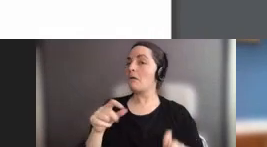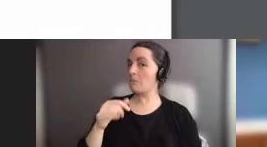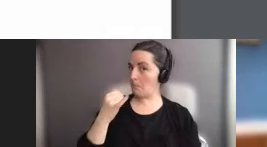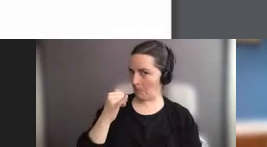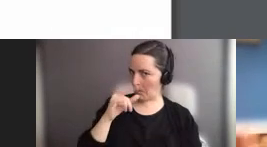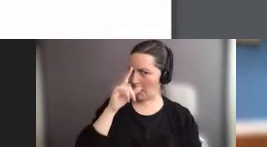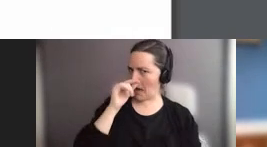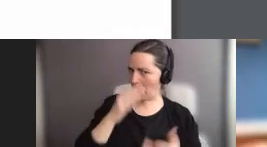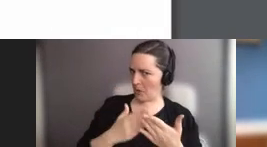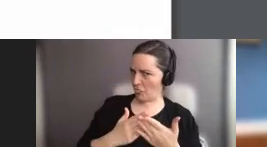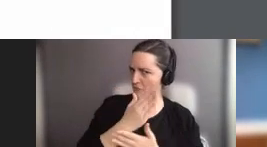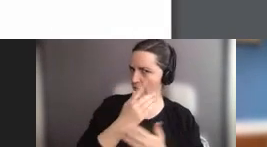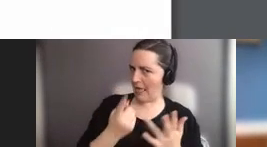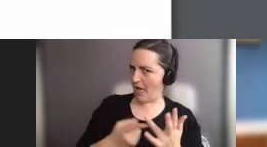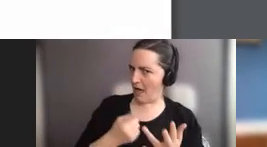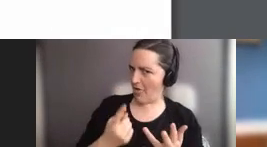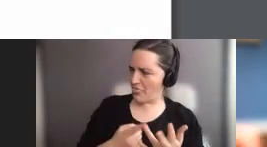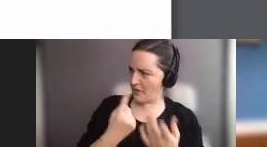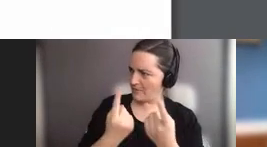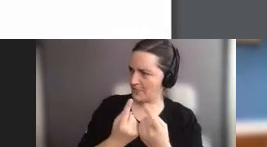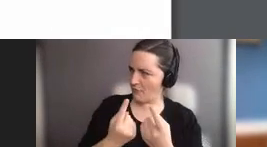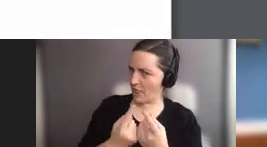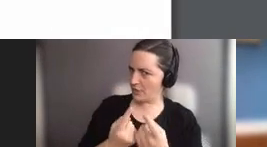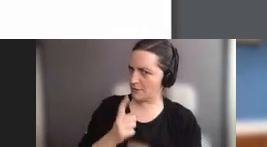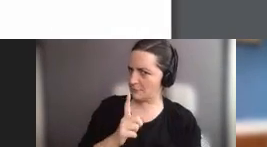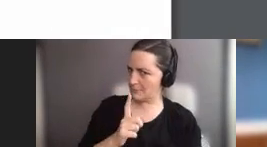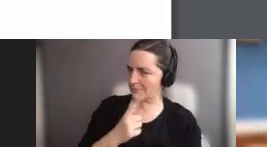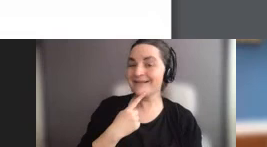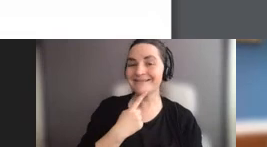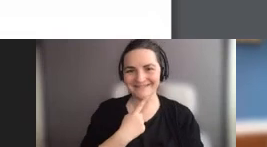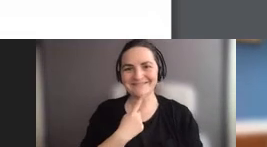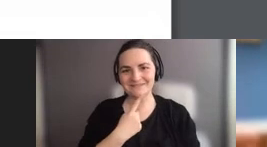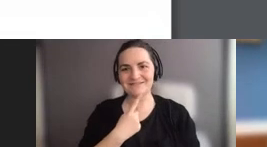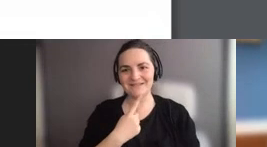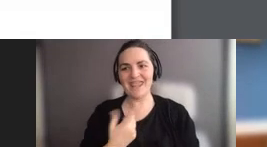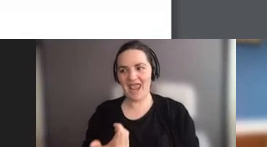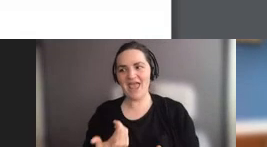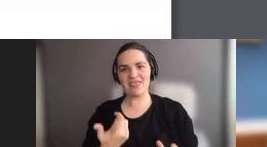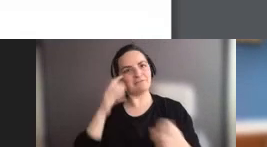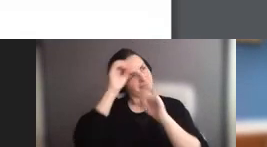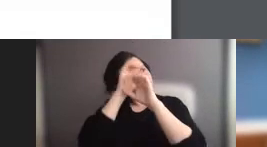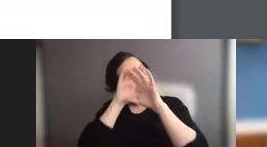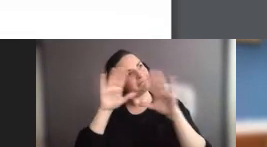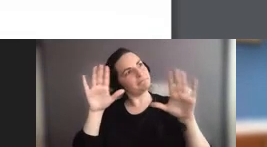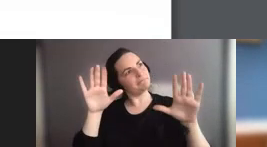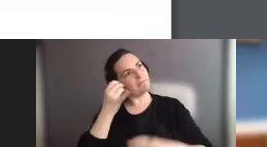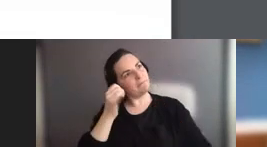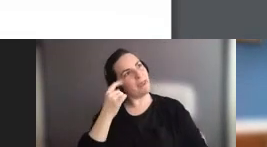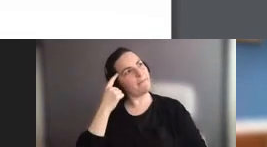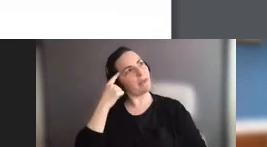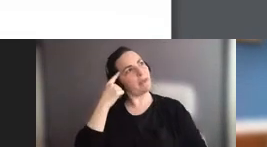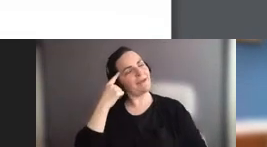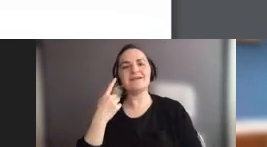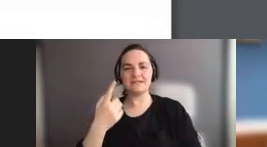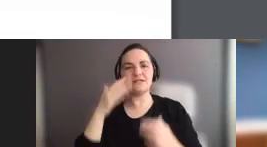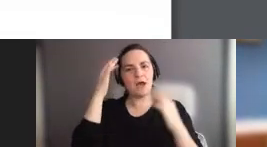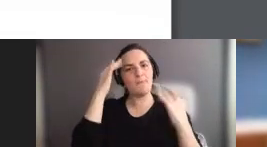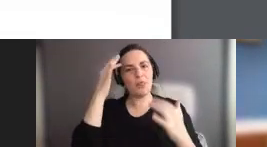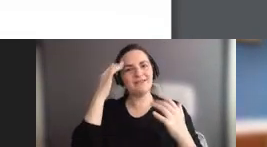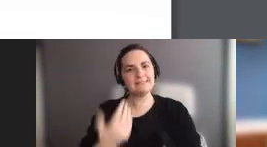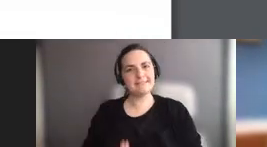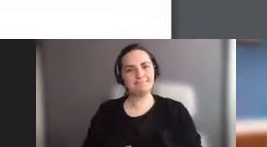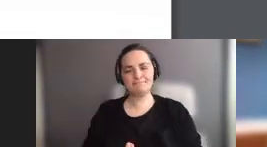through other stuff. So the hypothesis is that magnetic force can go through copper. Can it go through other stuff as well?